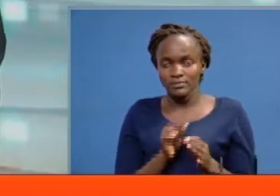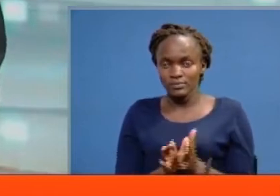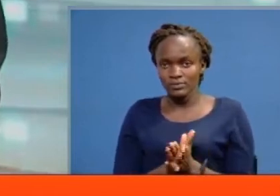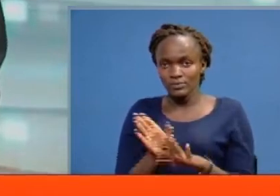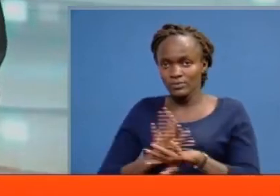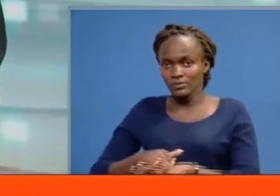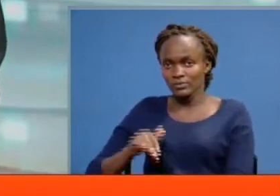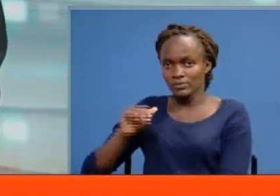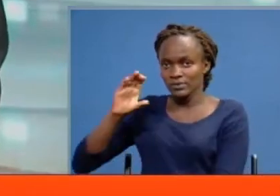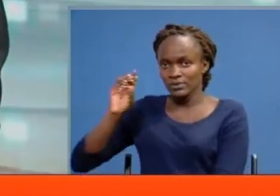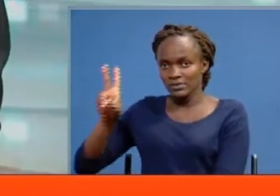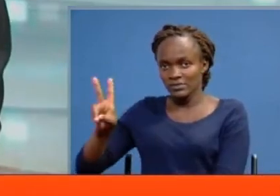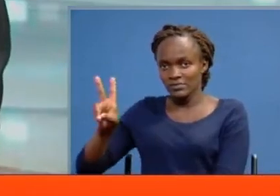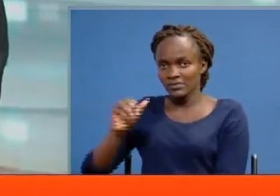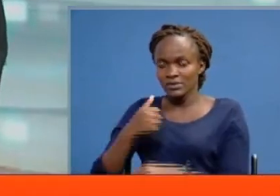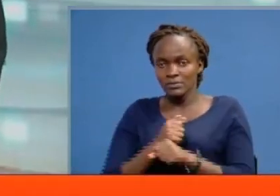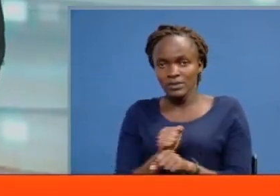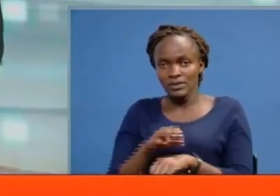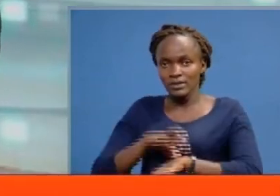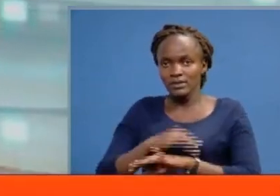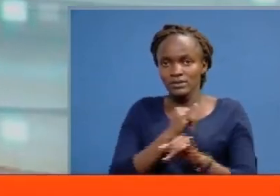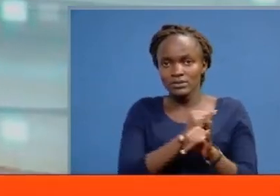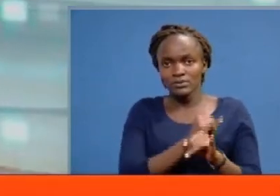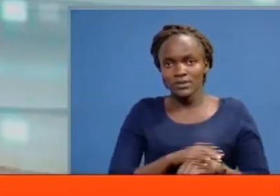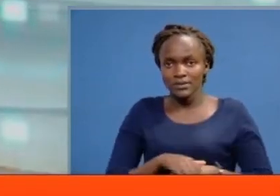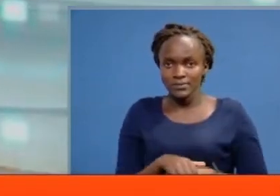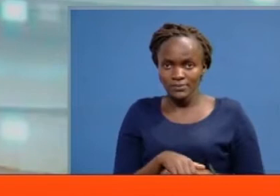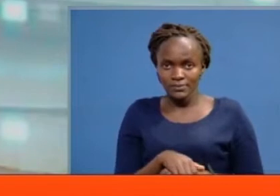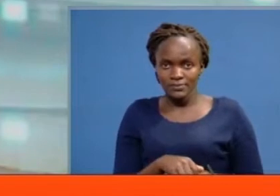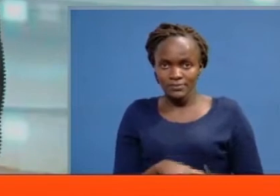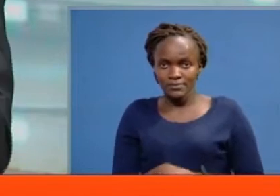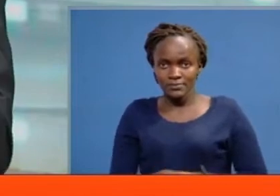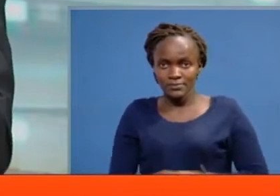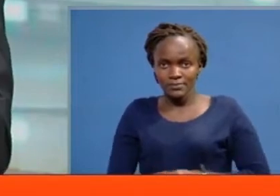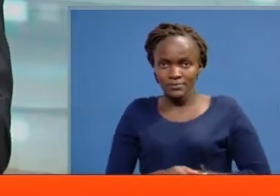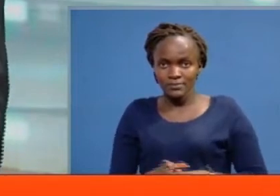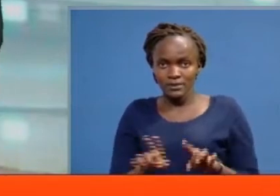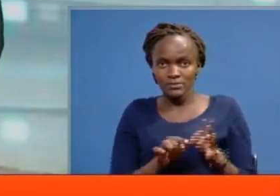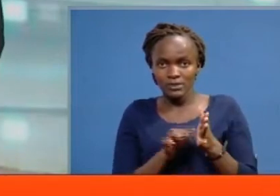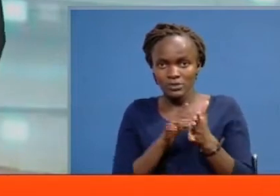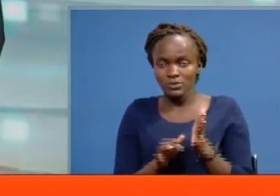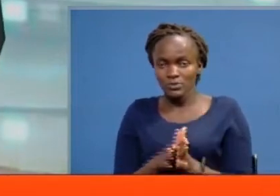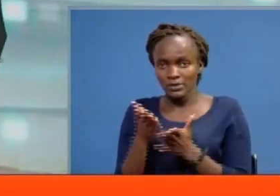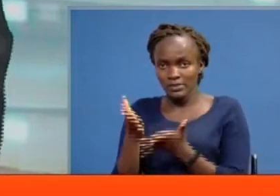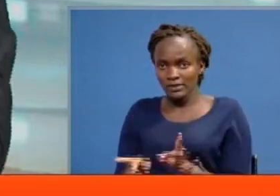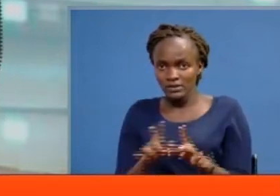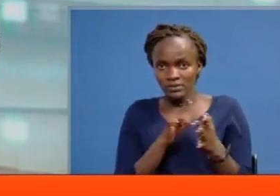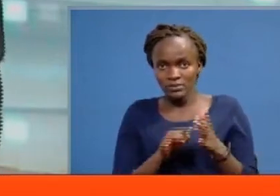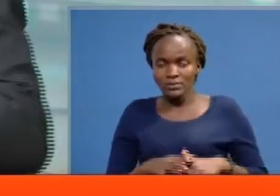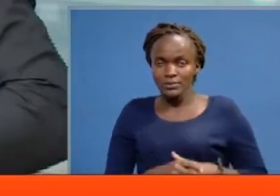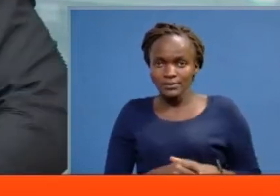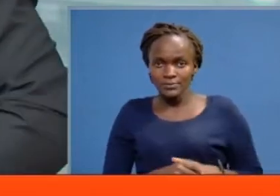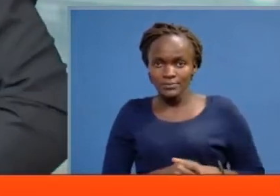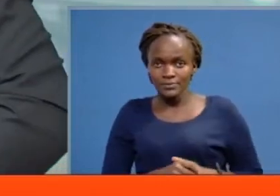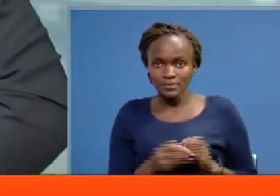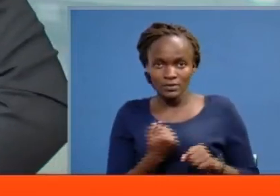going to get them hired and a proper thing that's going to explain what is there without exaggerating and of course pushing them